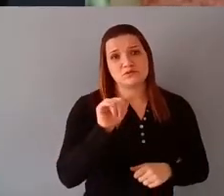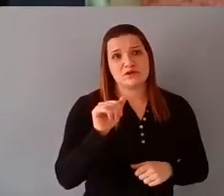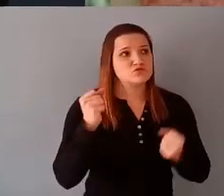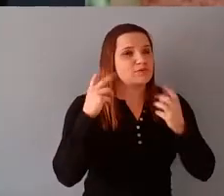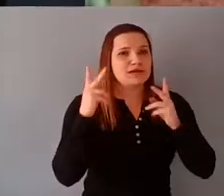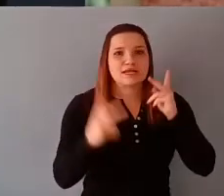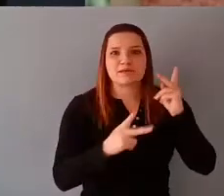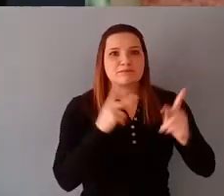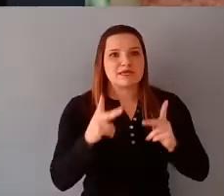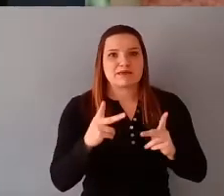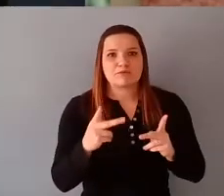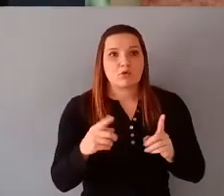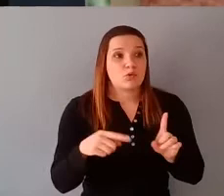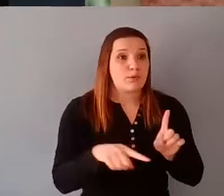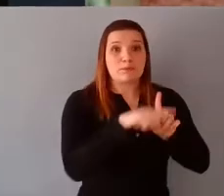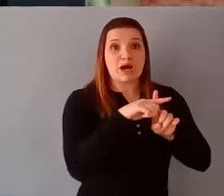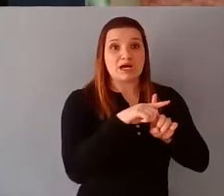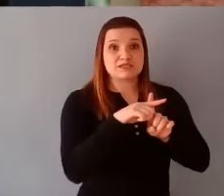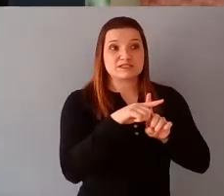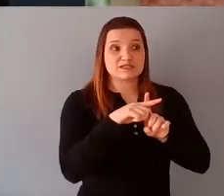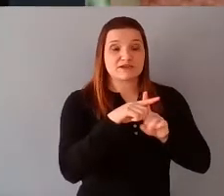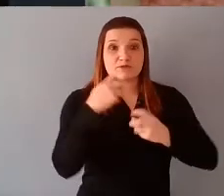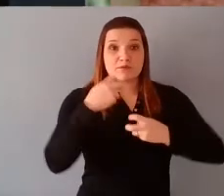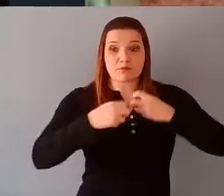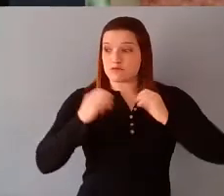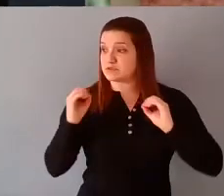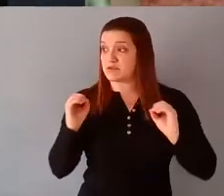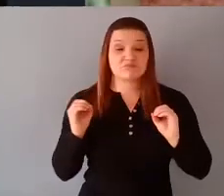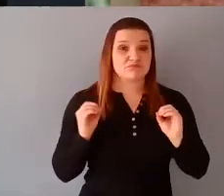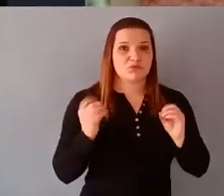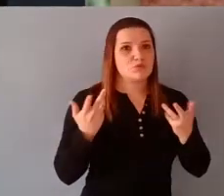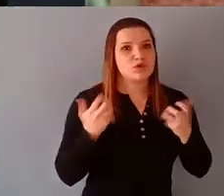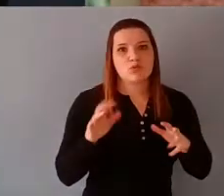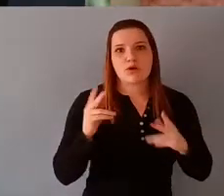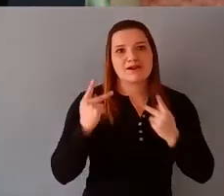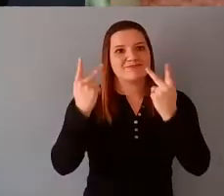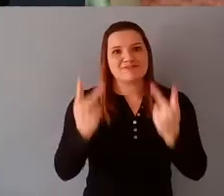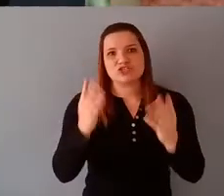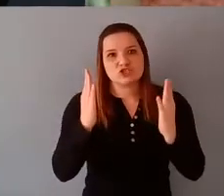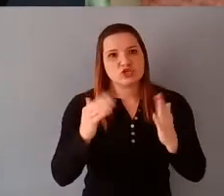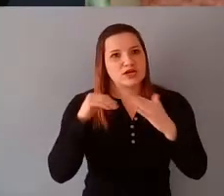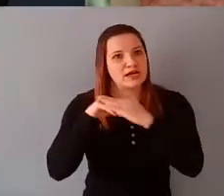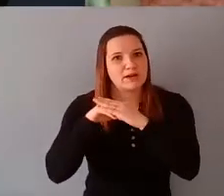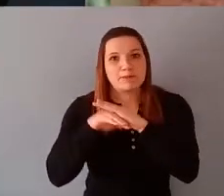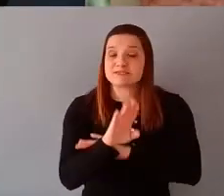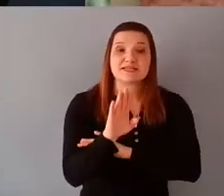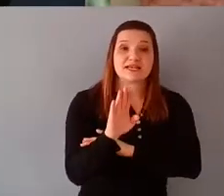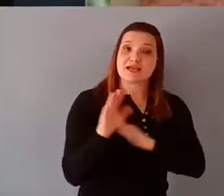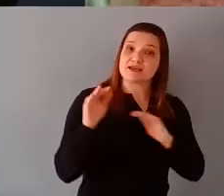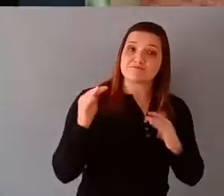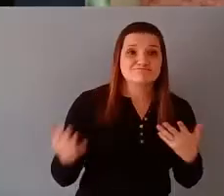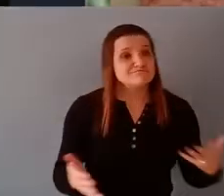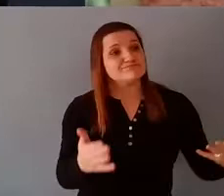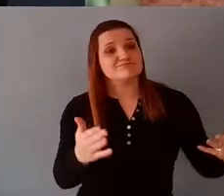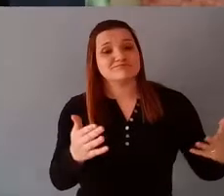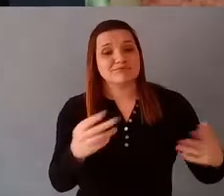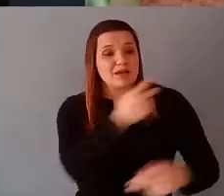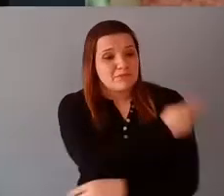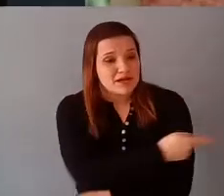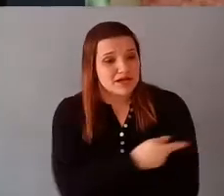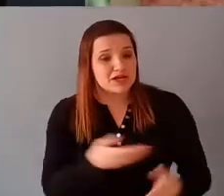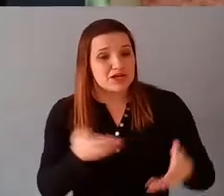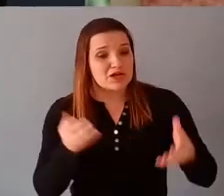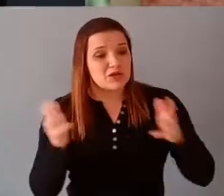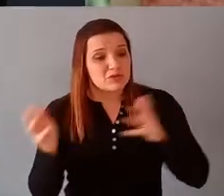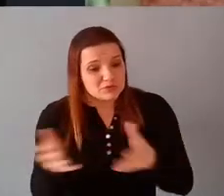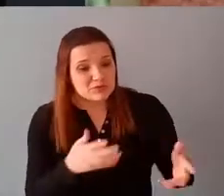asymptomatic positive cases out there, the last thing we do is want to have a visitor, that comes in, goes into the patient room,